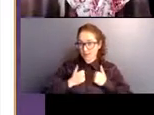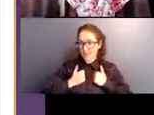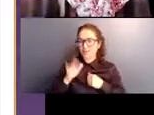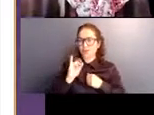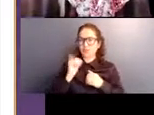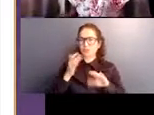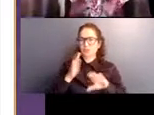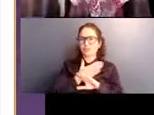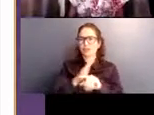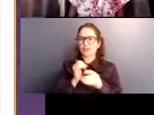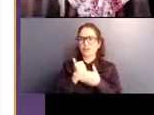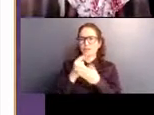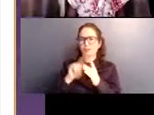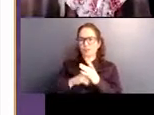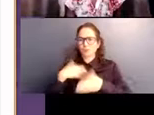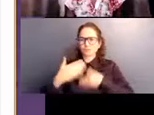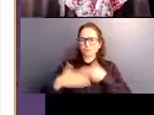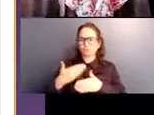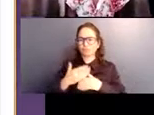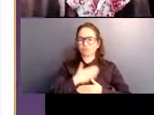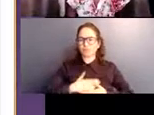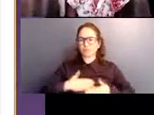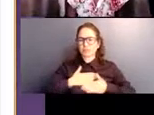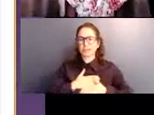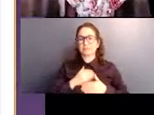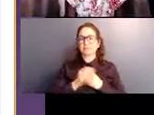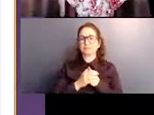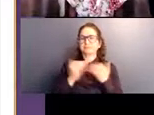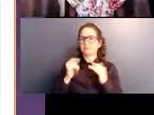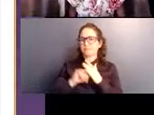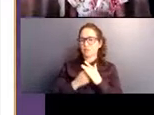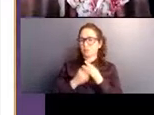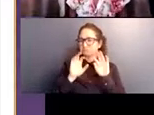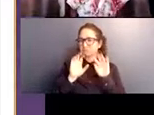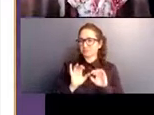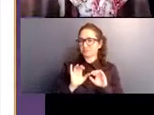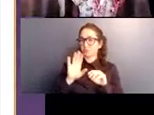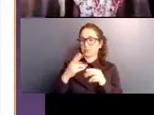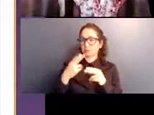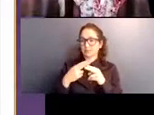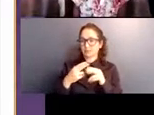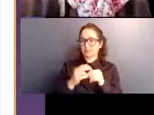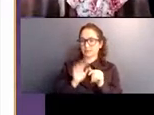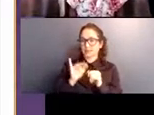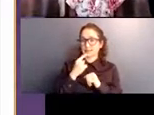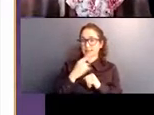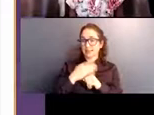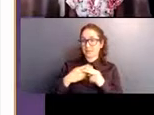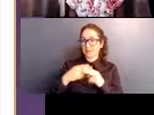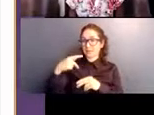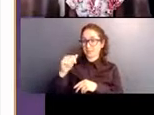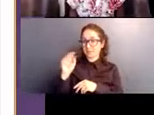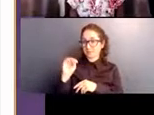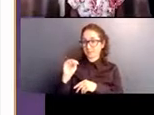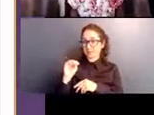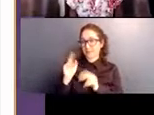body moving. So in the chat box, just throw in there your name and I'll start. My name is Pam. Some of my